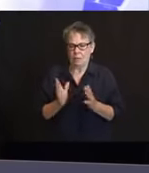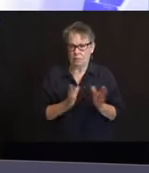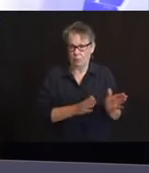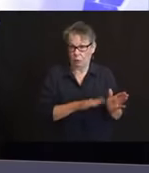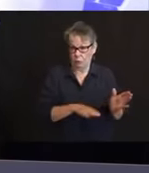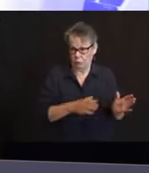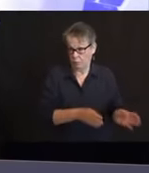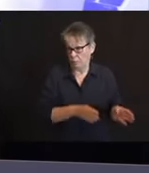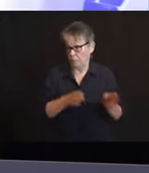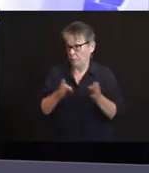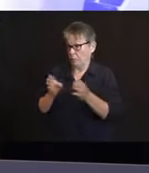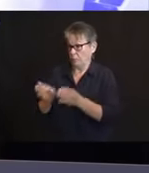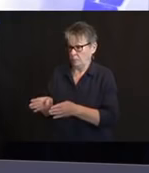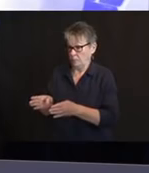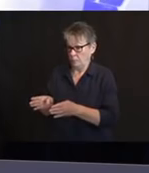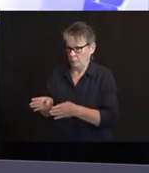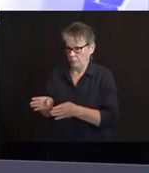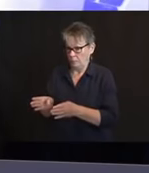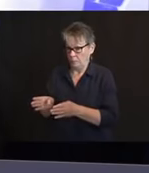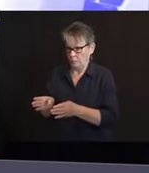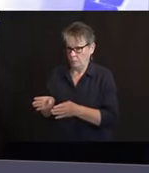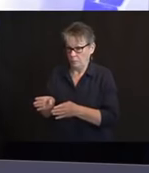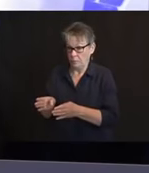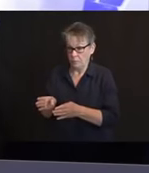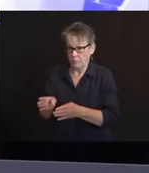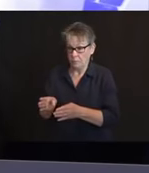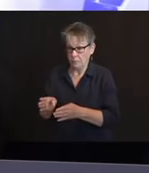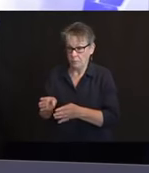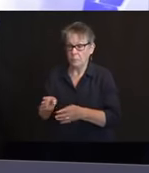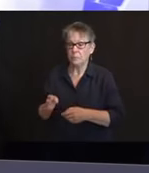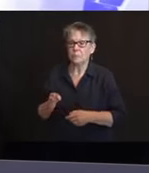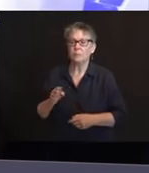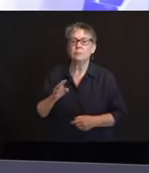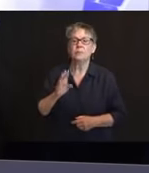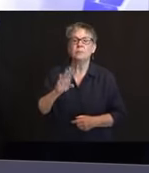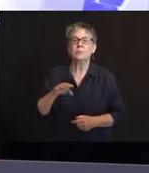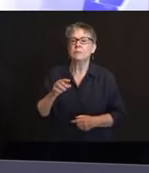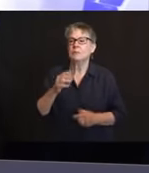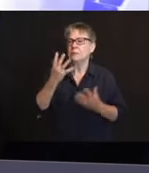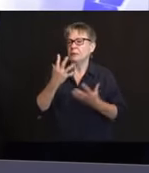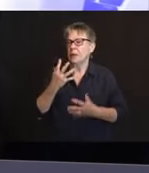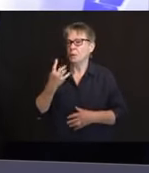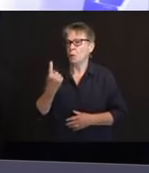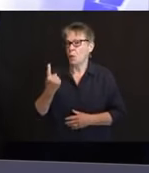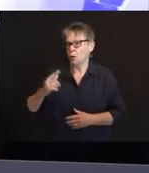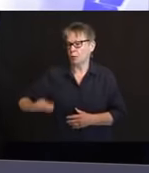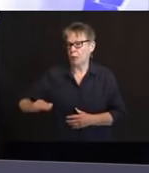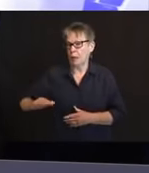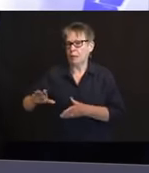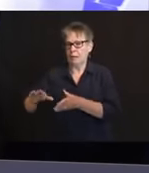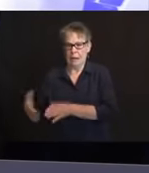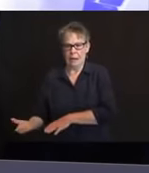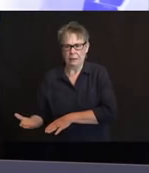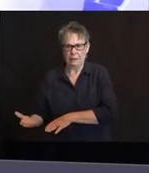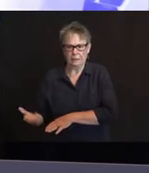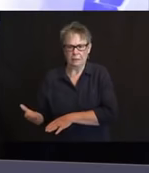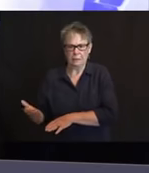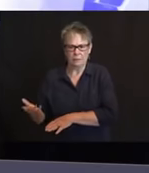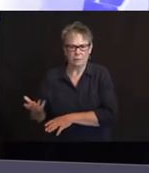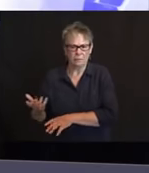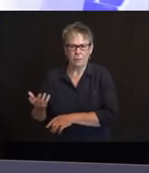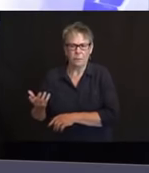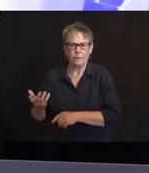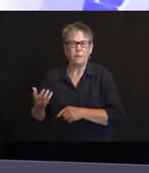includes the loss of a young child who had an underlying medical condition. In order to protect the privacy of